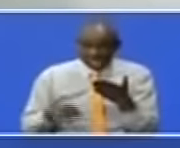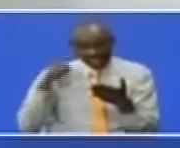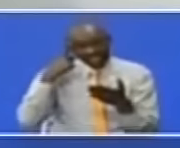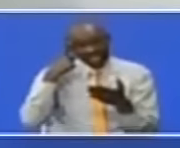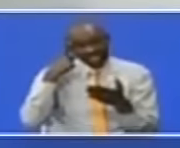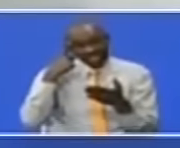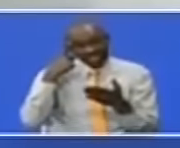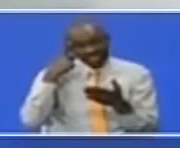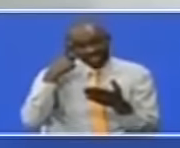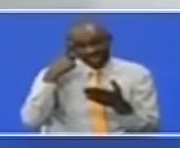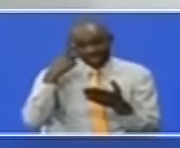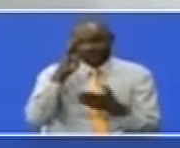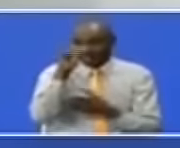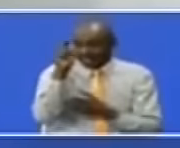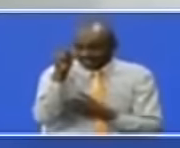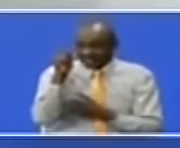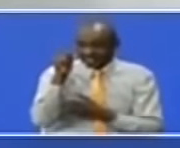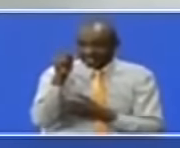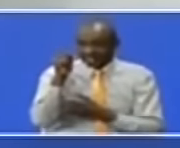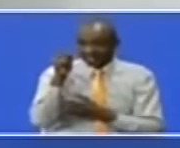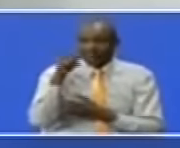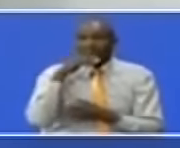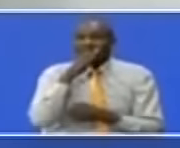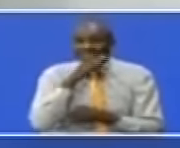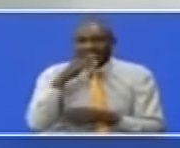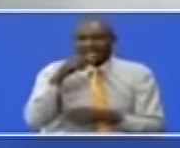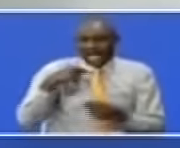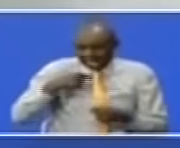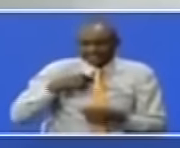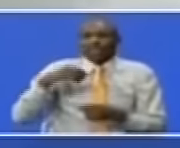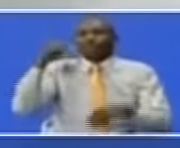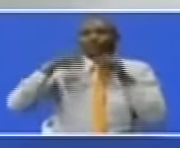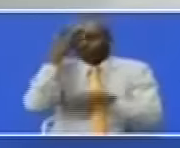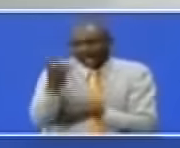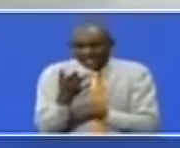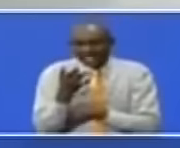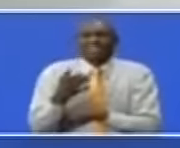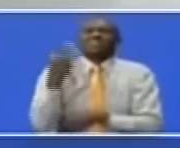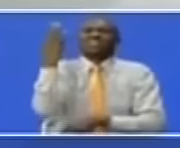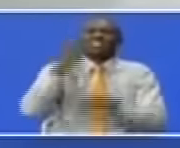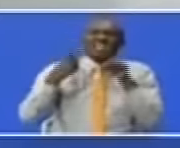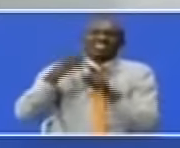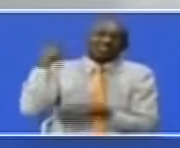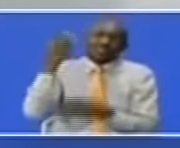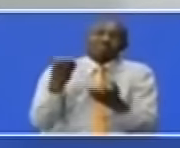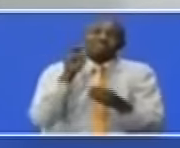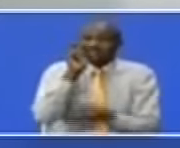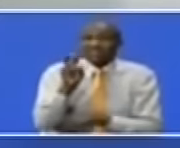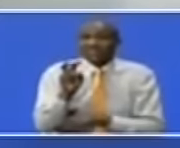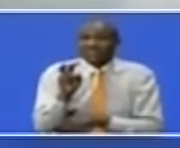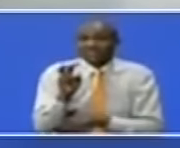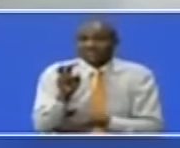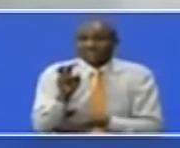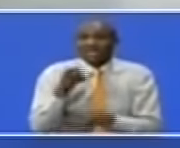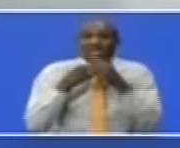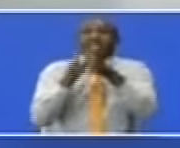it was your colleague Ben Kitili, and said, why should we bother to vote? In the last 3 years, we haven't seen